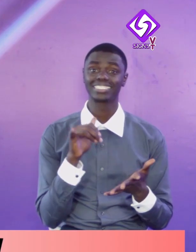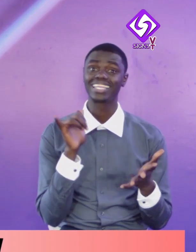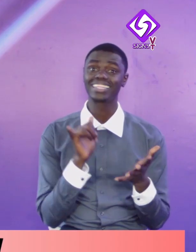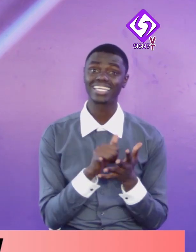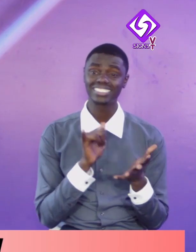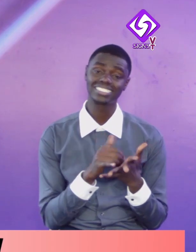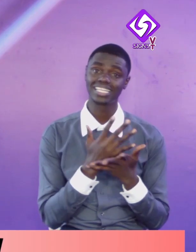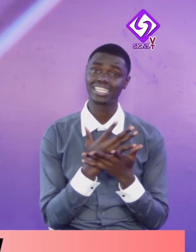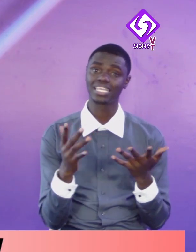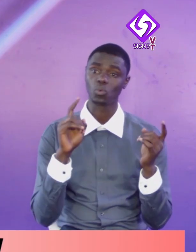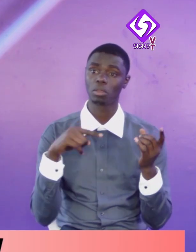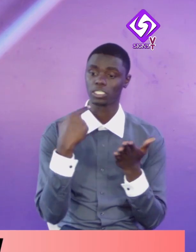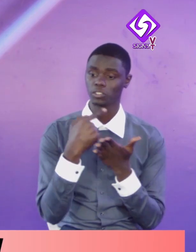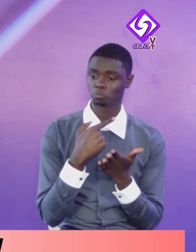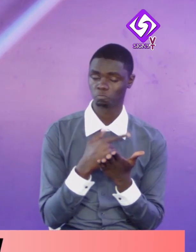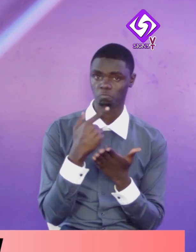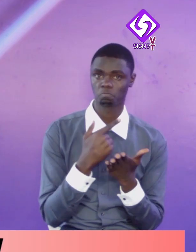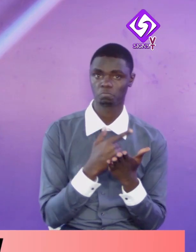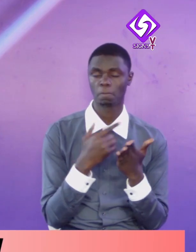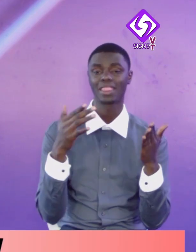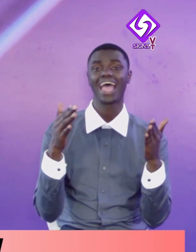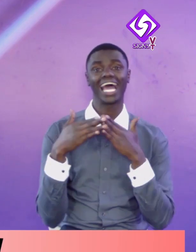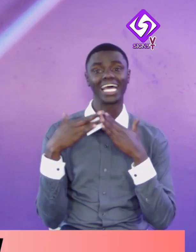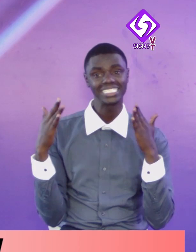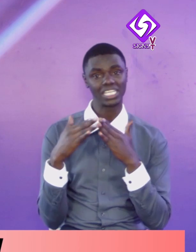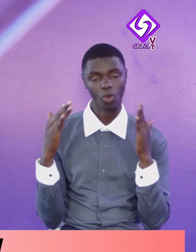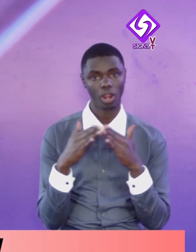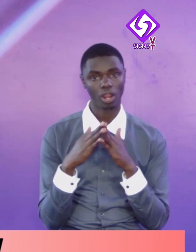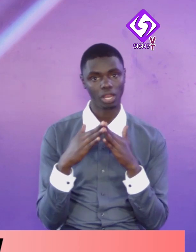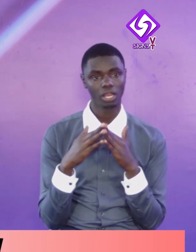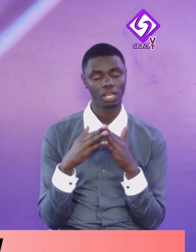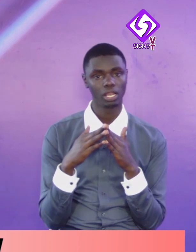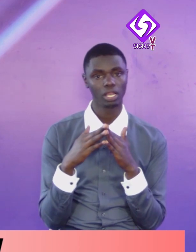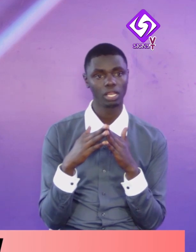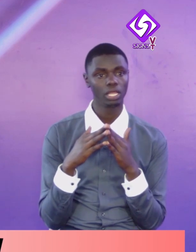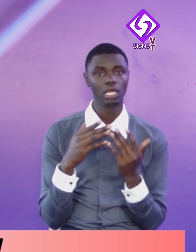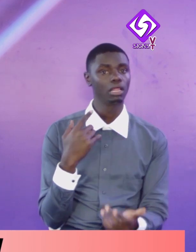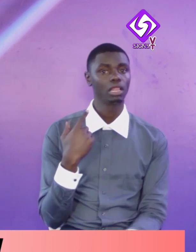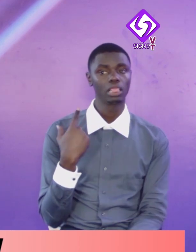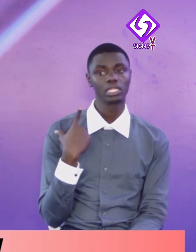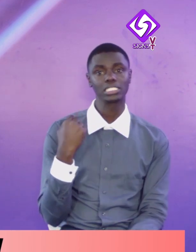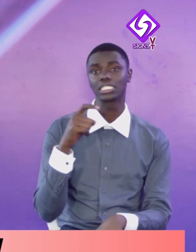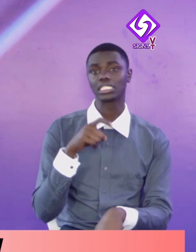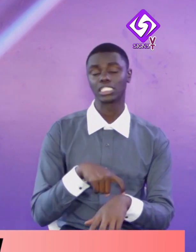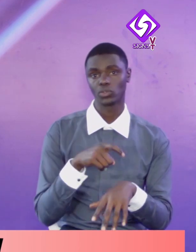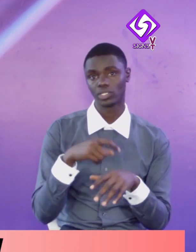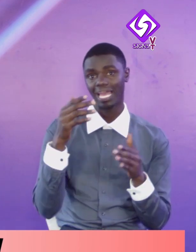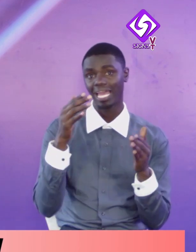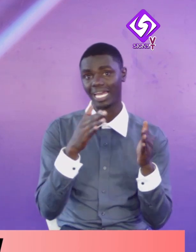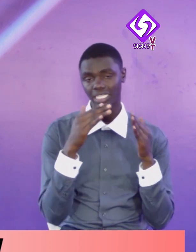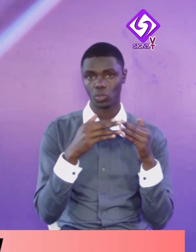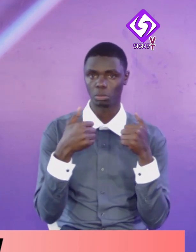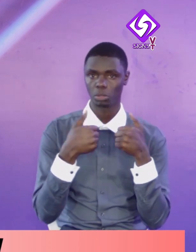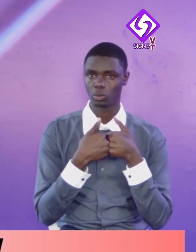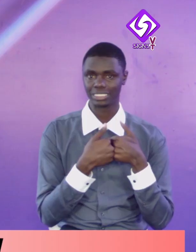thing we have to talk about. Arsenal, remember in the recent seasons, Arsenal has been struggling